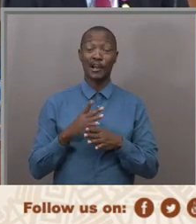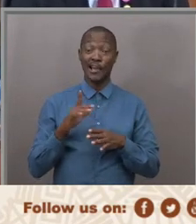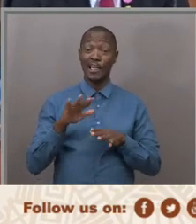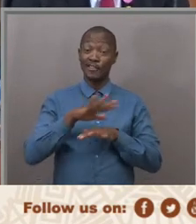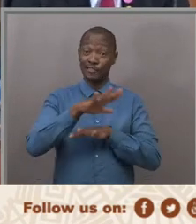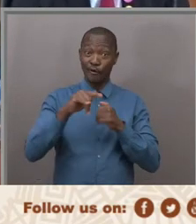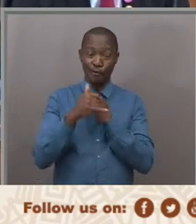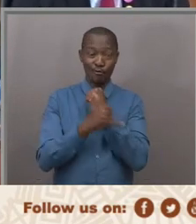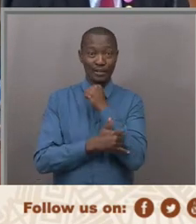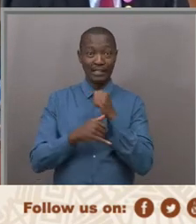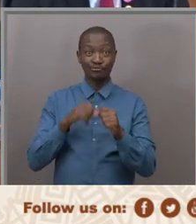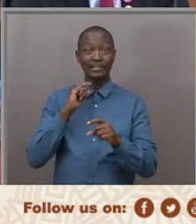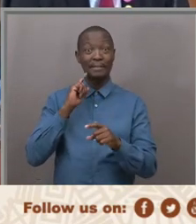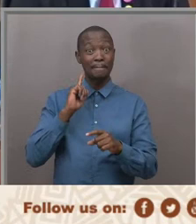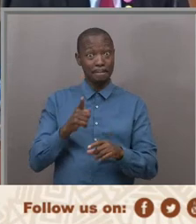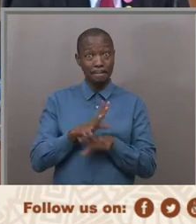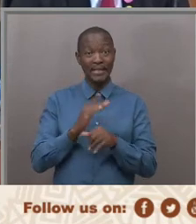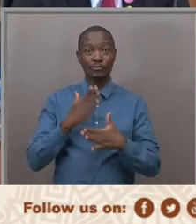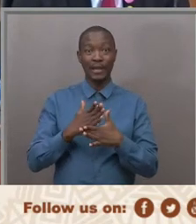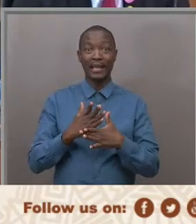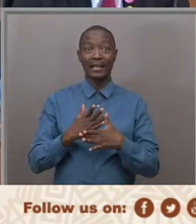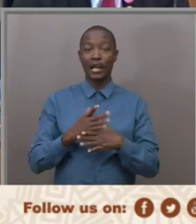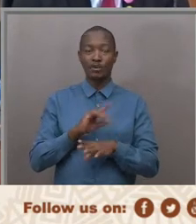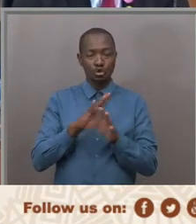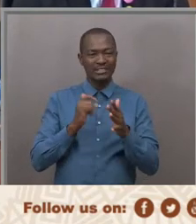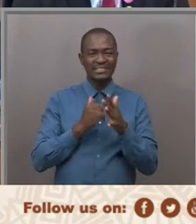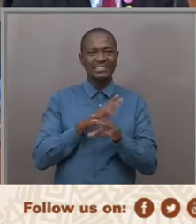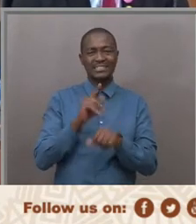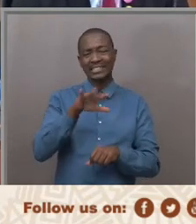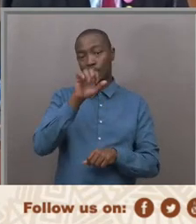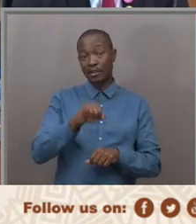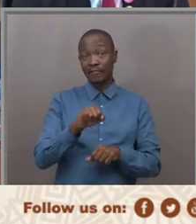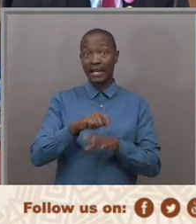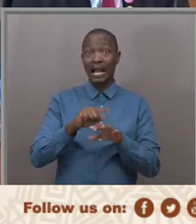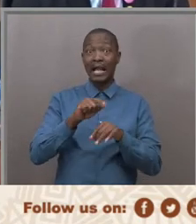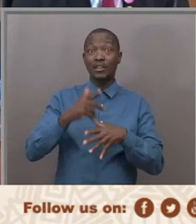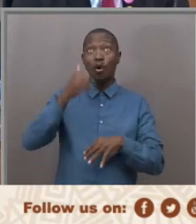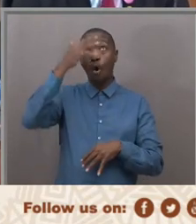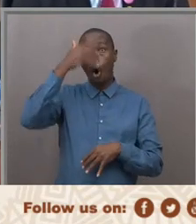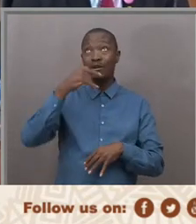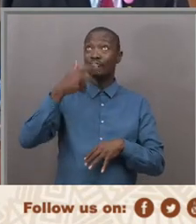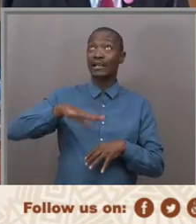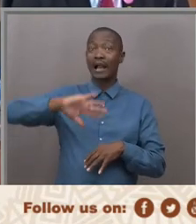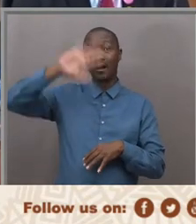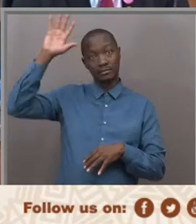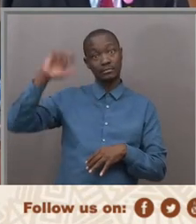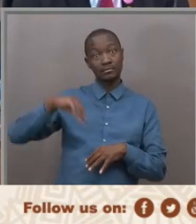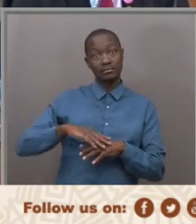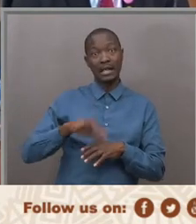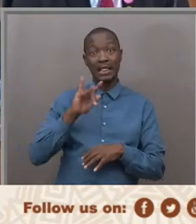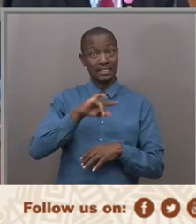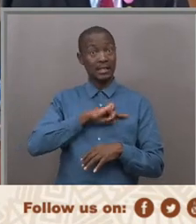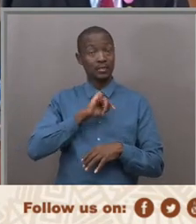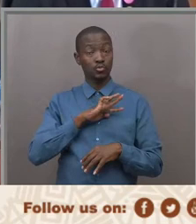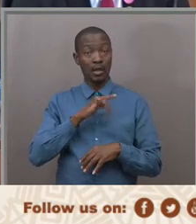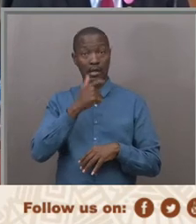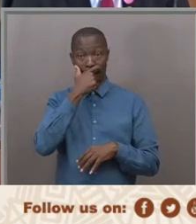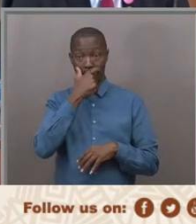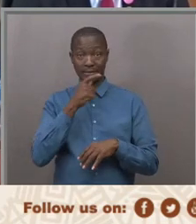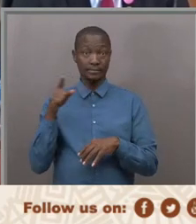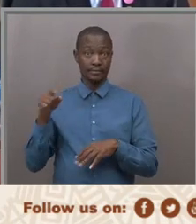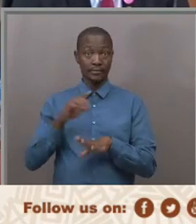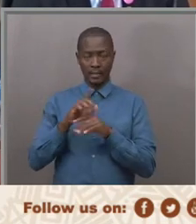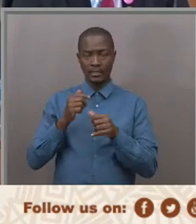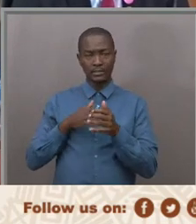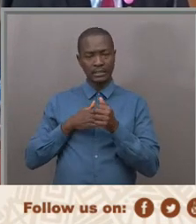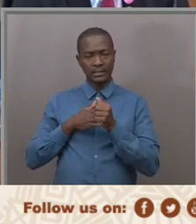work, but not just South Africa, the continent. And that's why our president has invested hugely in leading